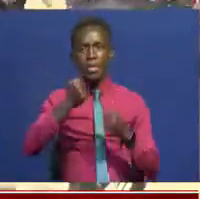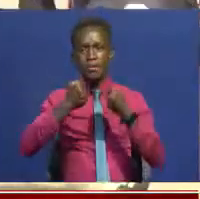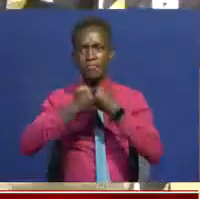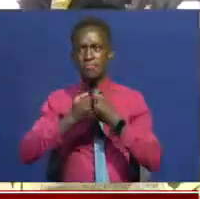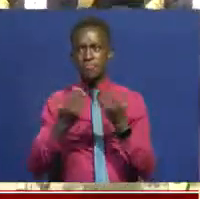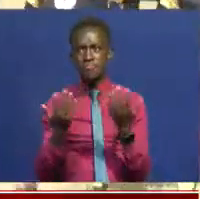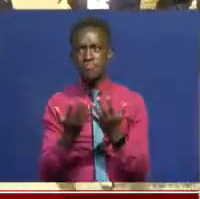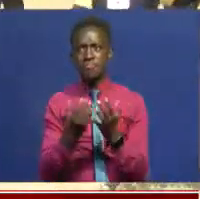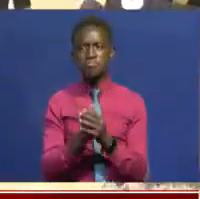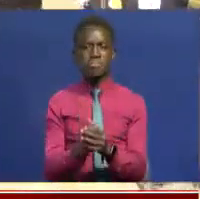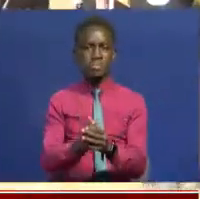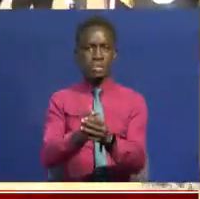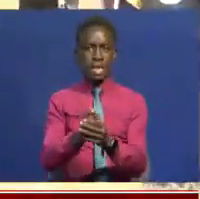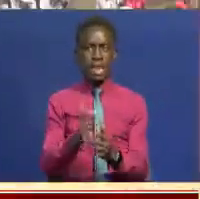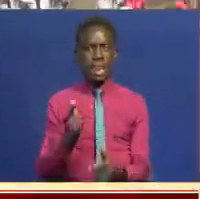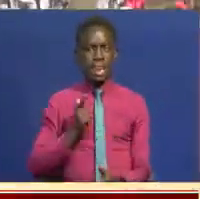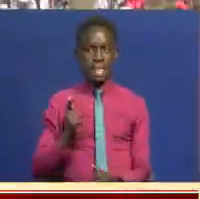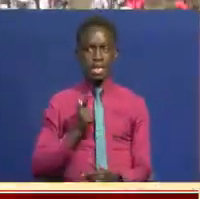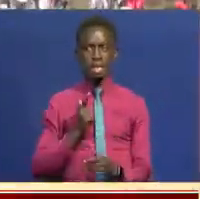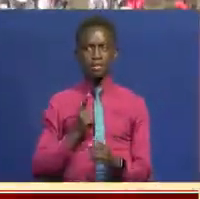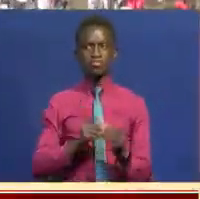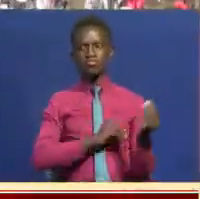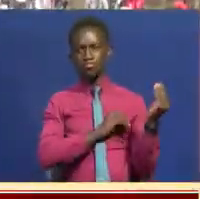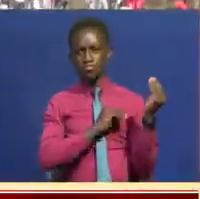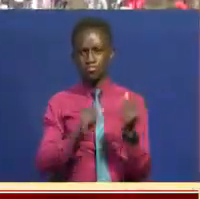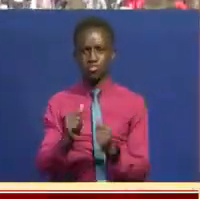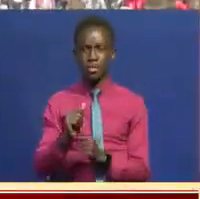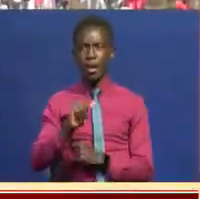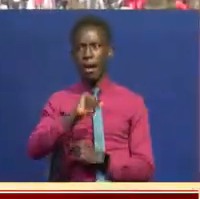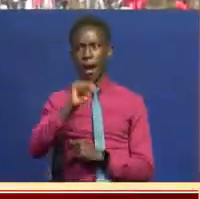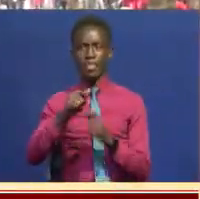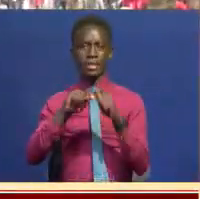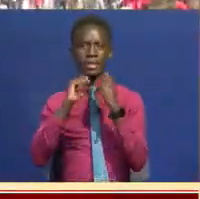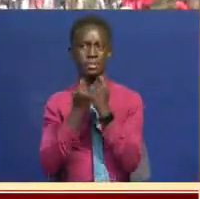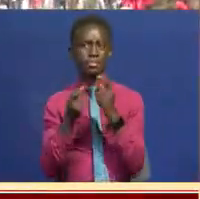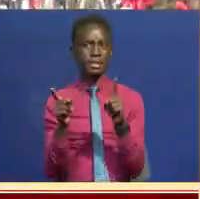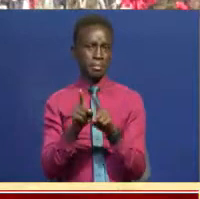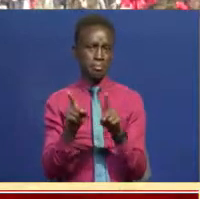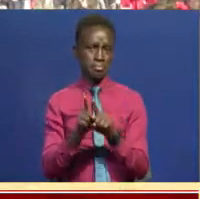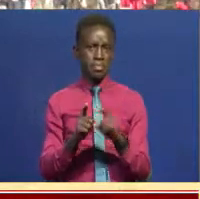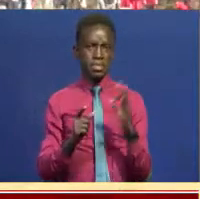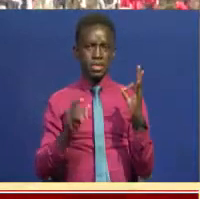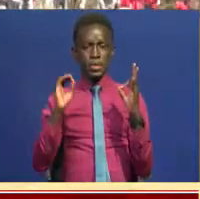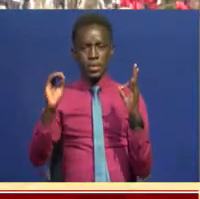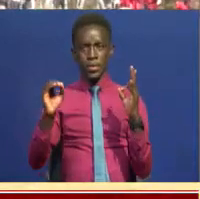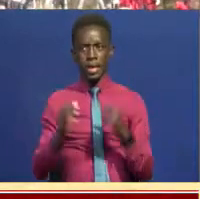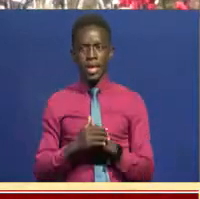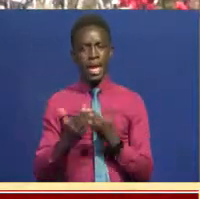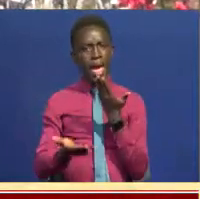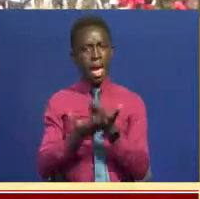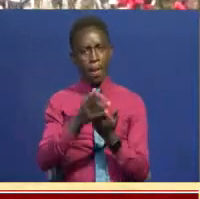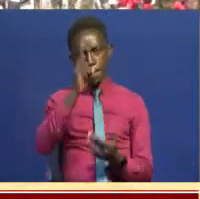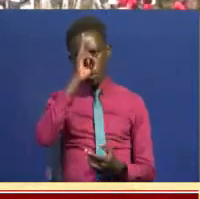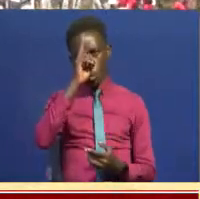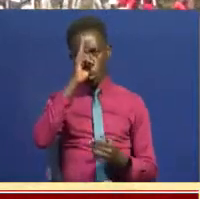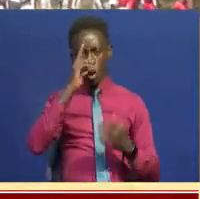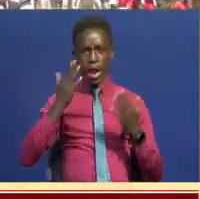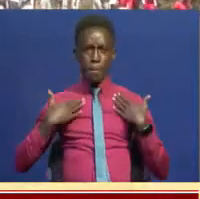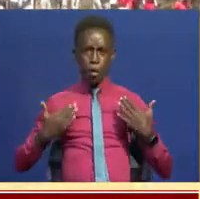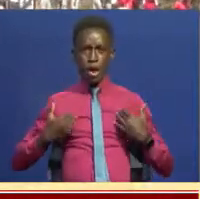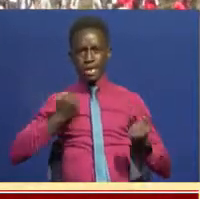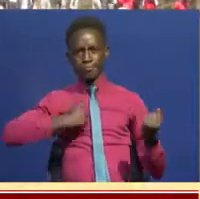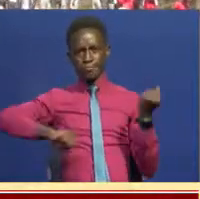Romeo Company ladies defeated Golf by the same margin. It helps police officer to keep fit. It also brings